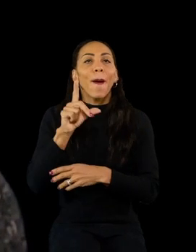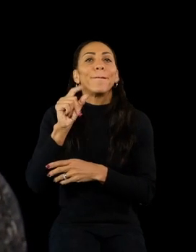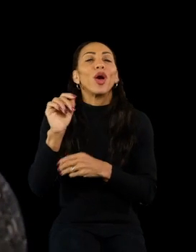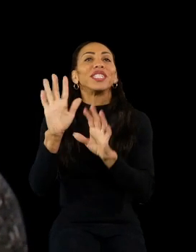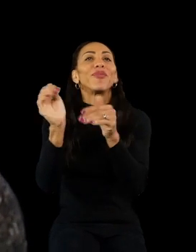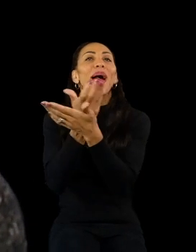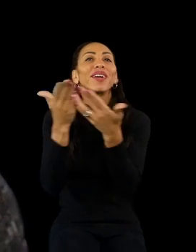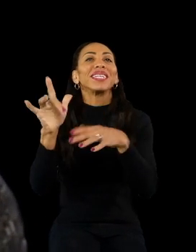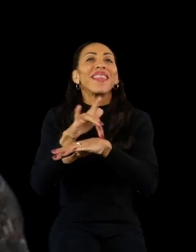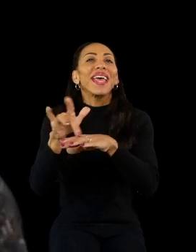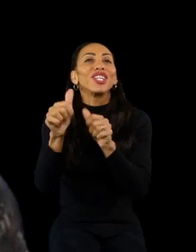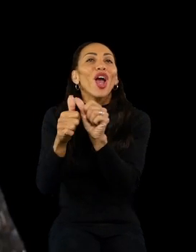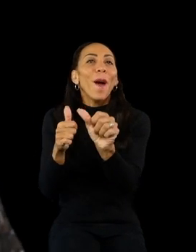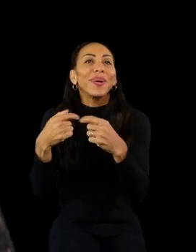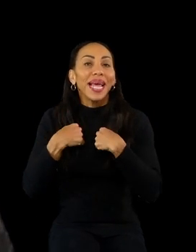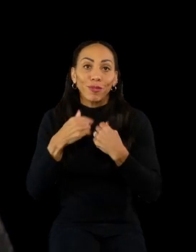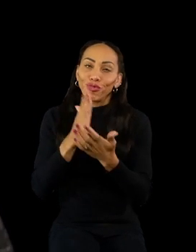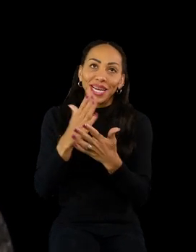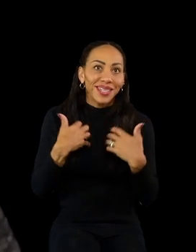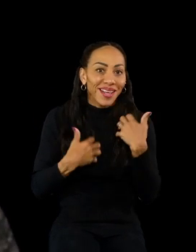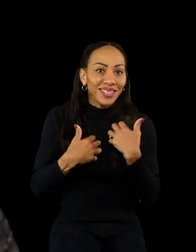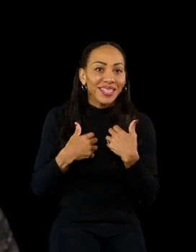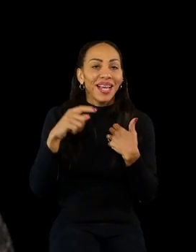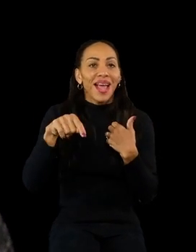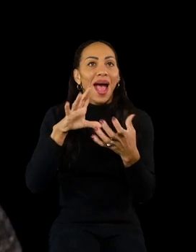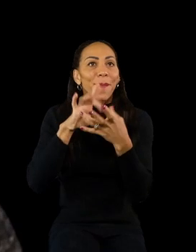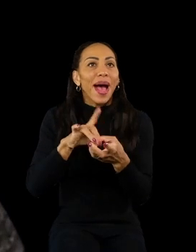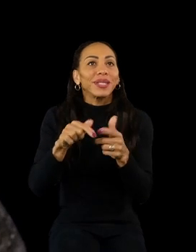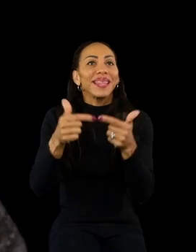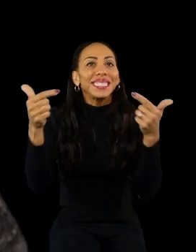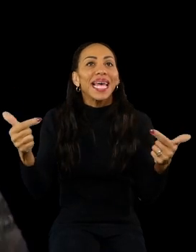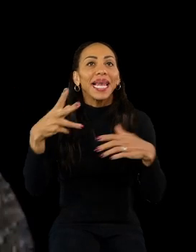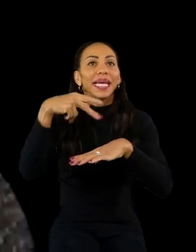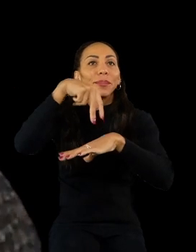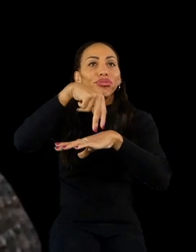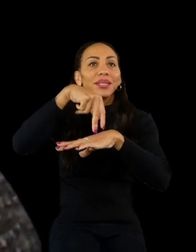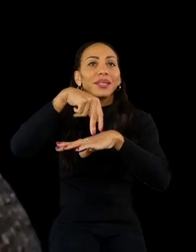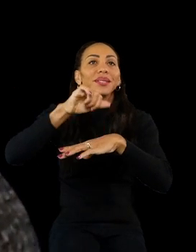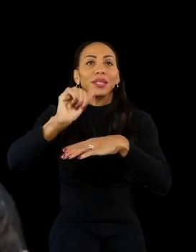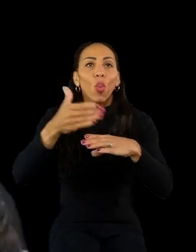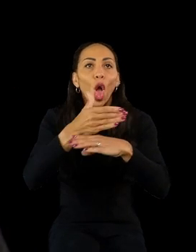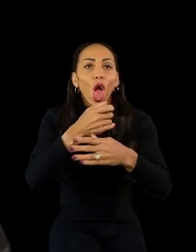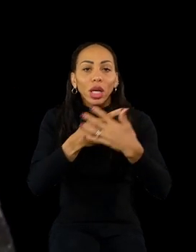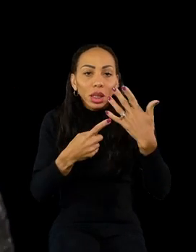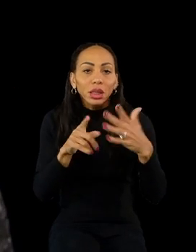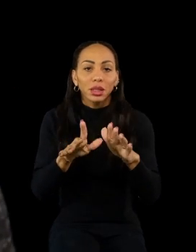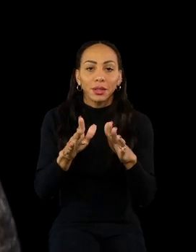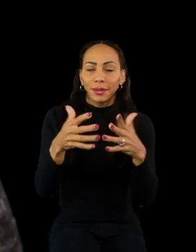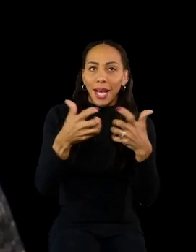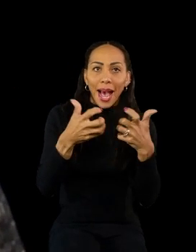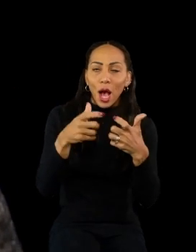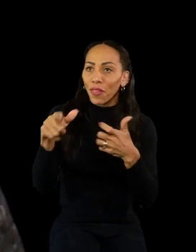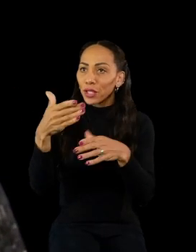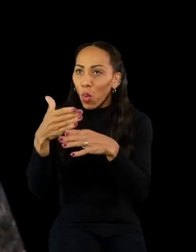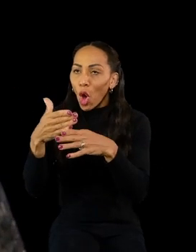Birds Paradise Theatre Company. And yeah, really excited about the telepresence work and how we